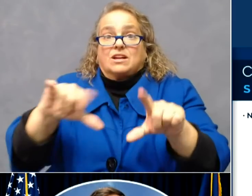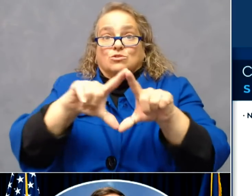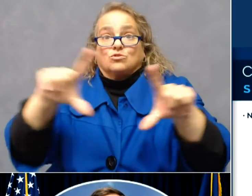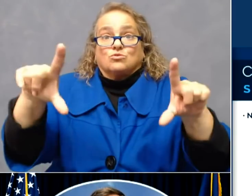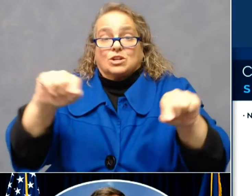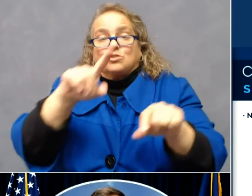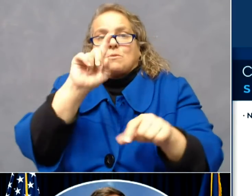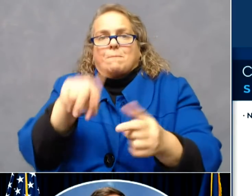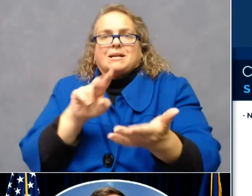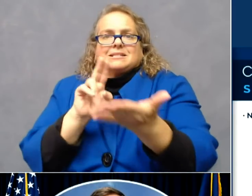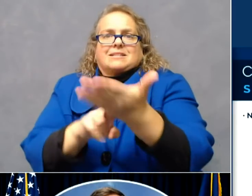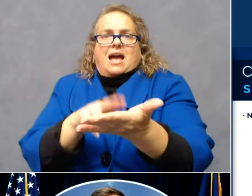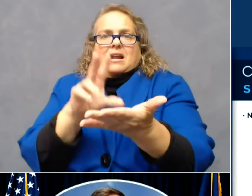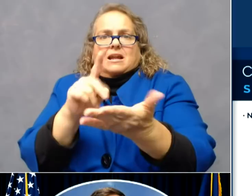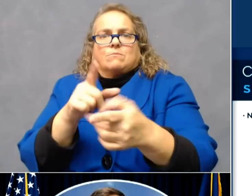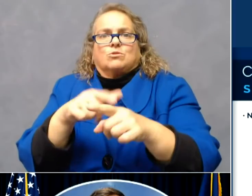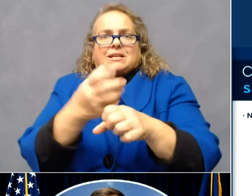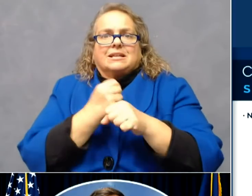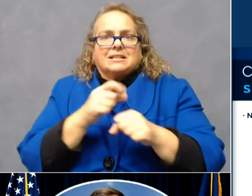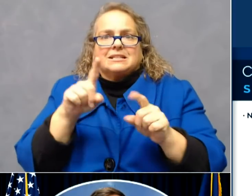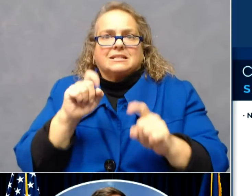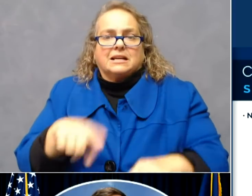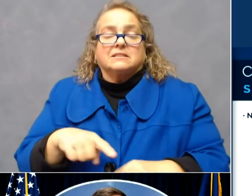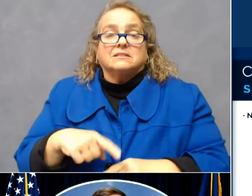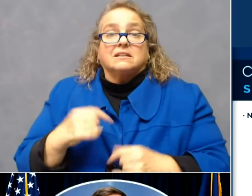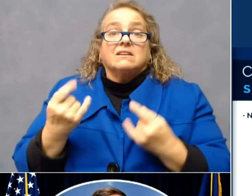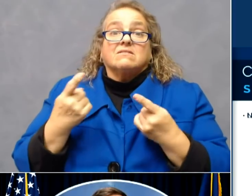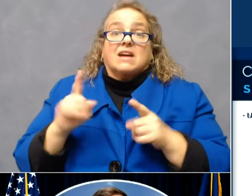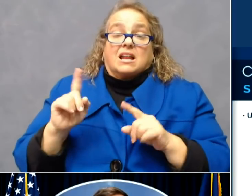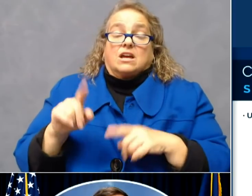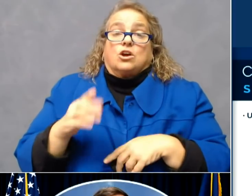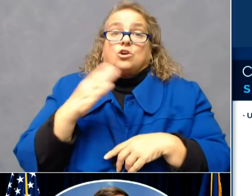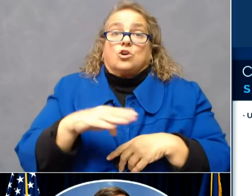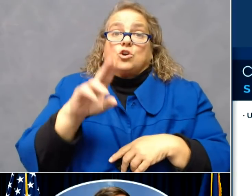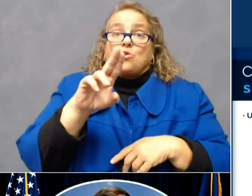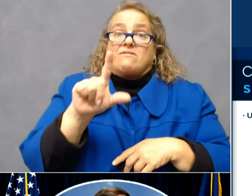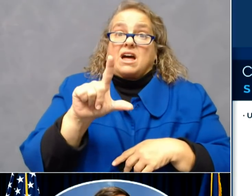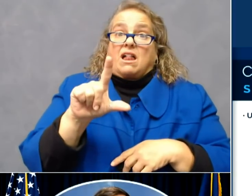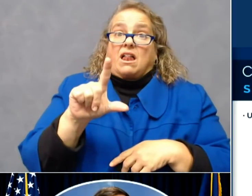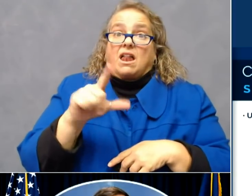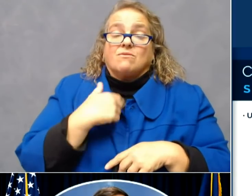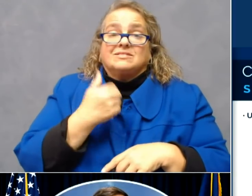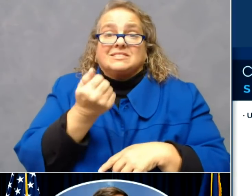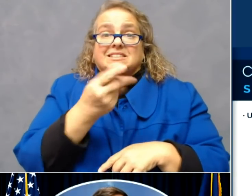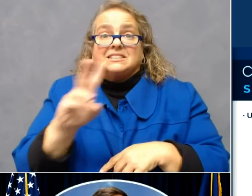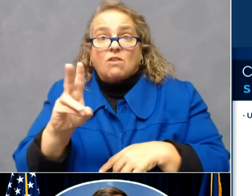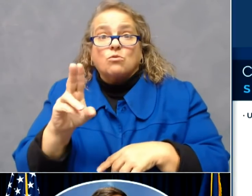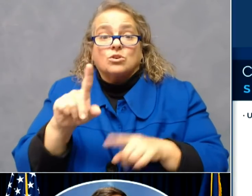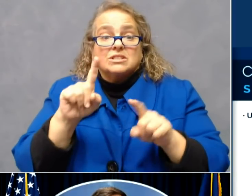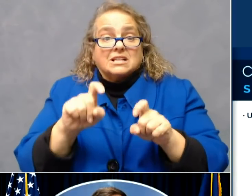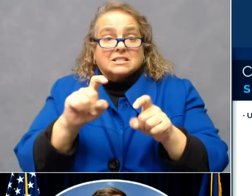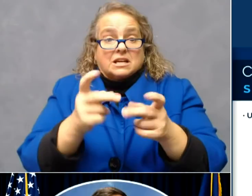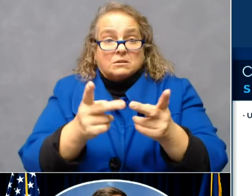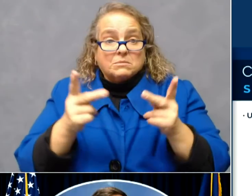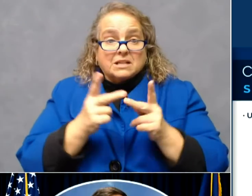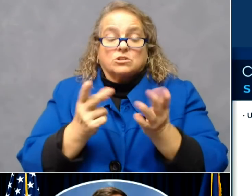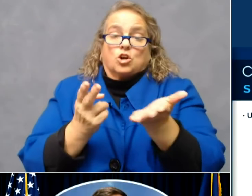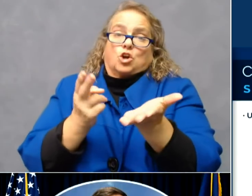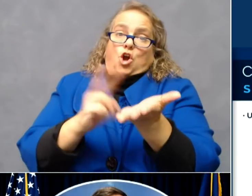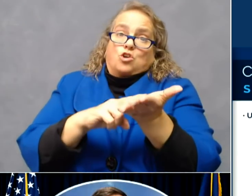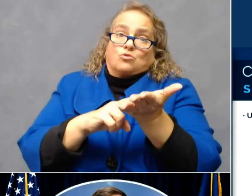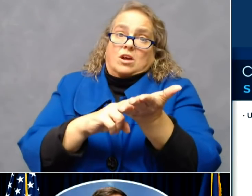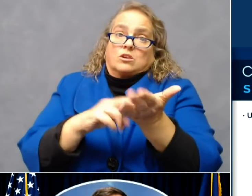there. Finally, U of L. We have multiple testing locations in a contract with